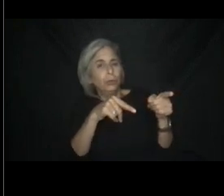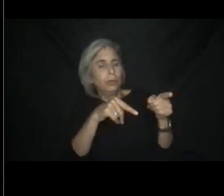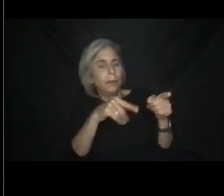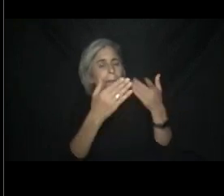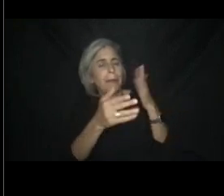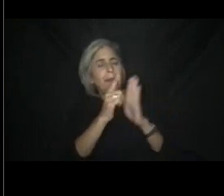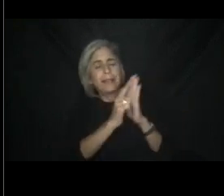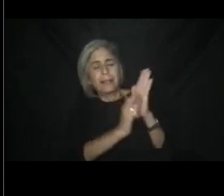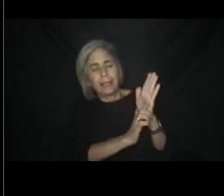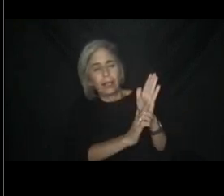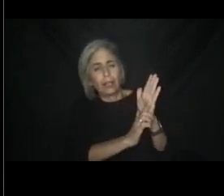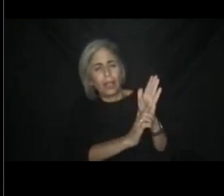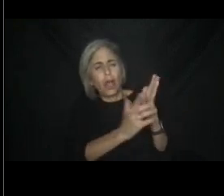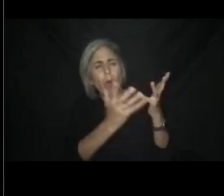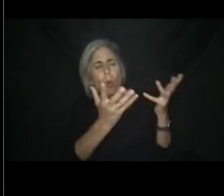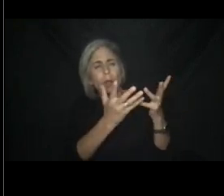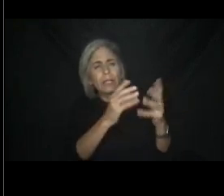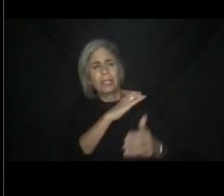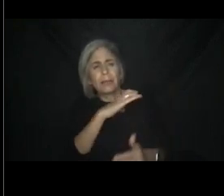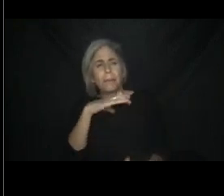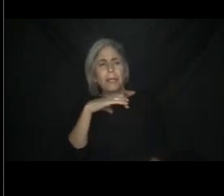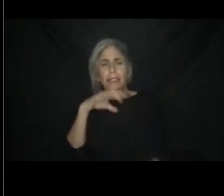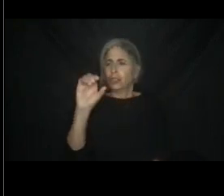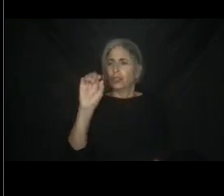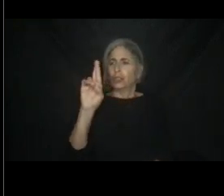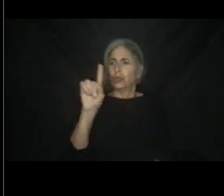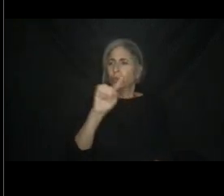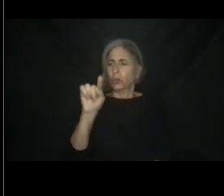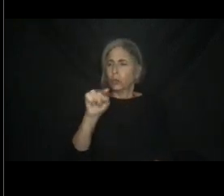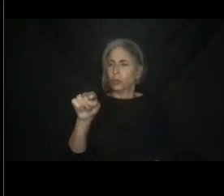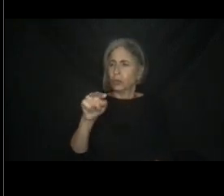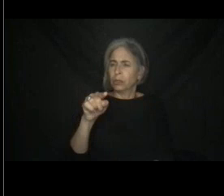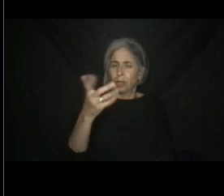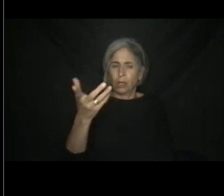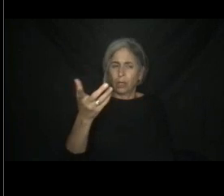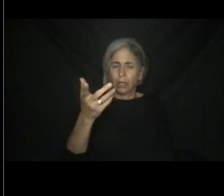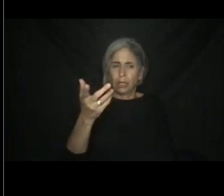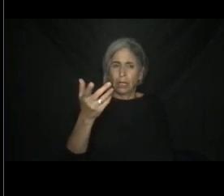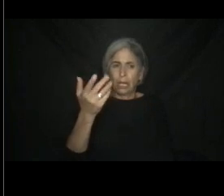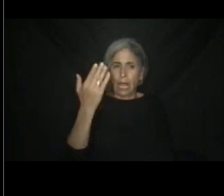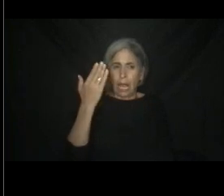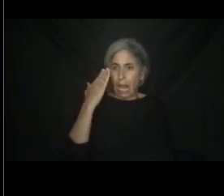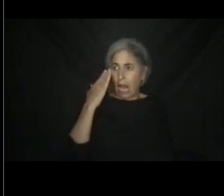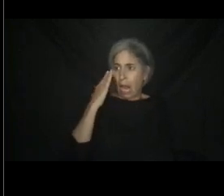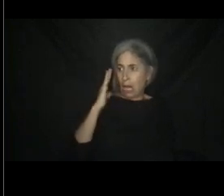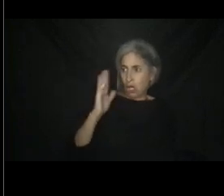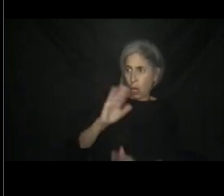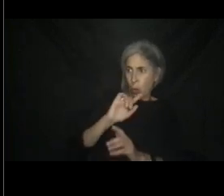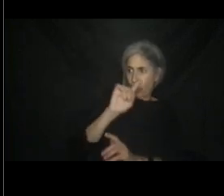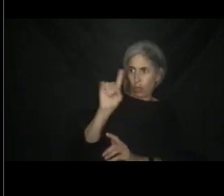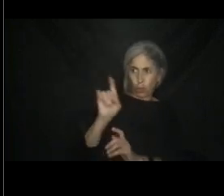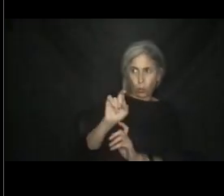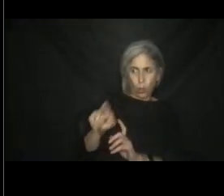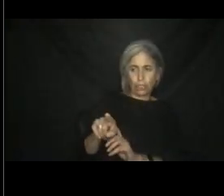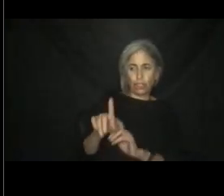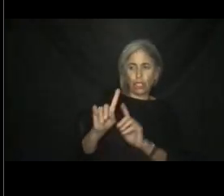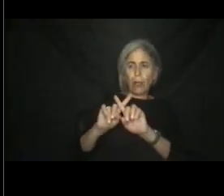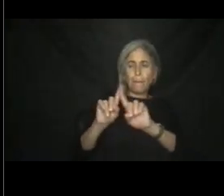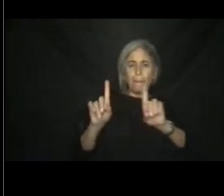legal. Where does that put Commissioner Cruz? I don't know what the question would be, but it